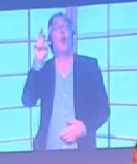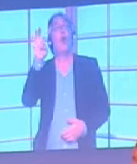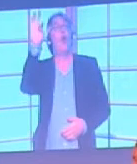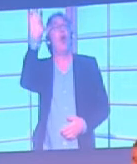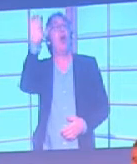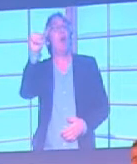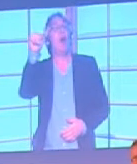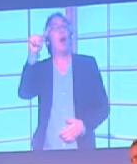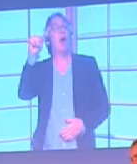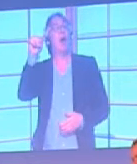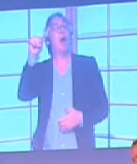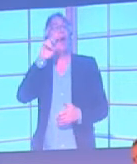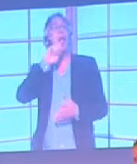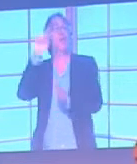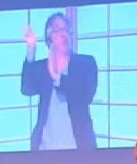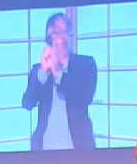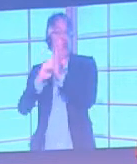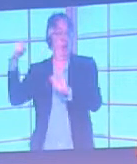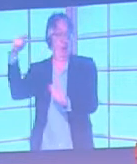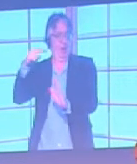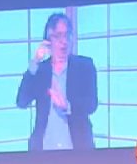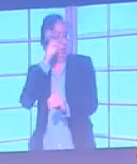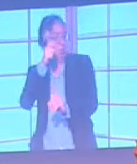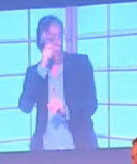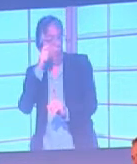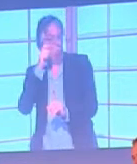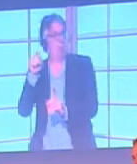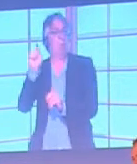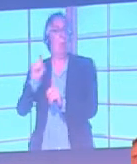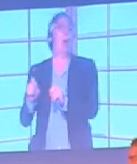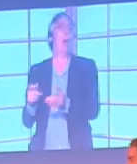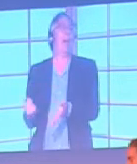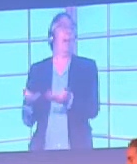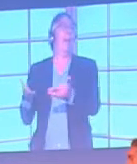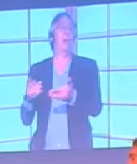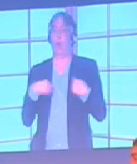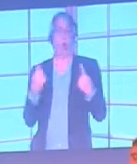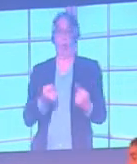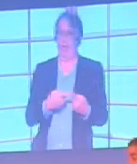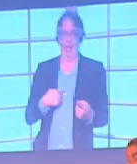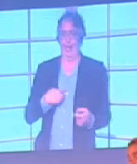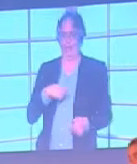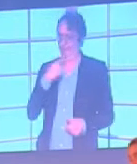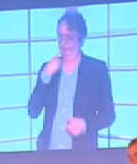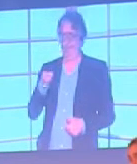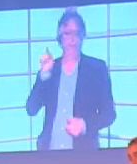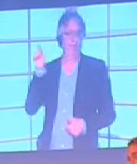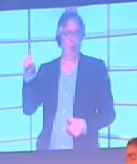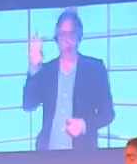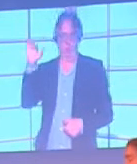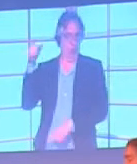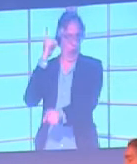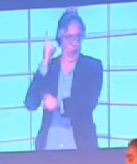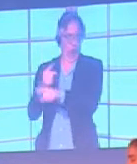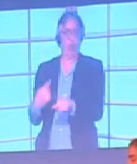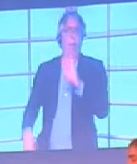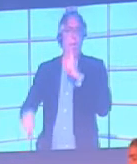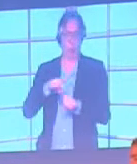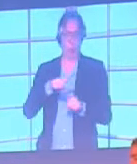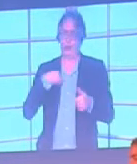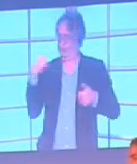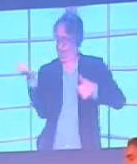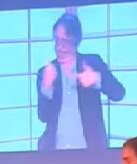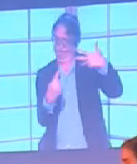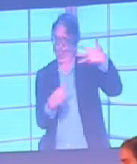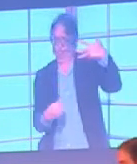report, but together we report exactly those same issues to the stadiums, and we're very happy to share them as well in order